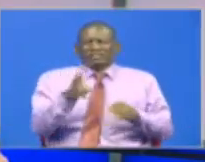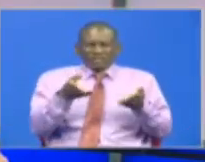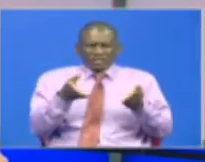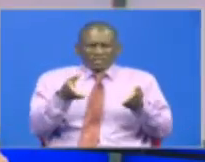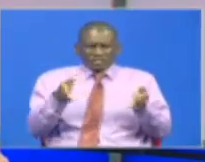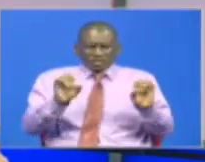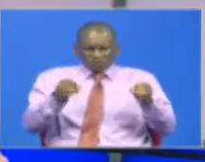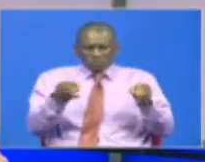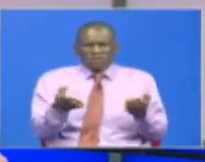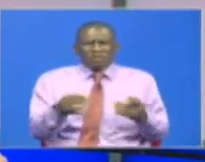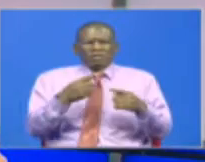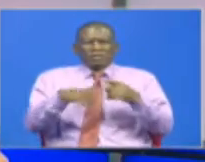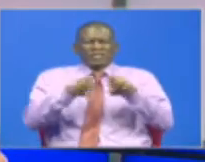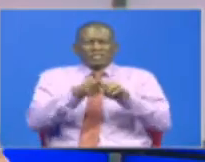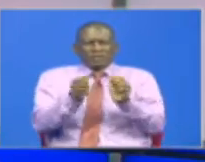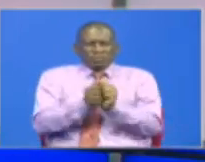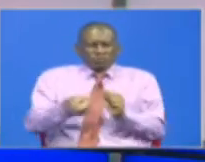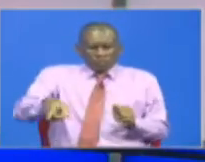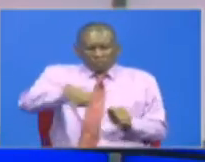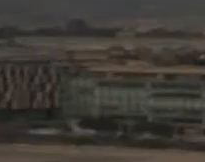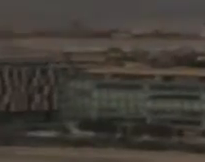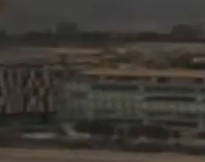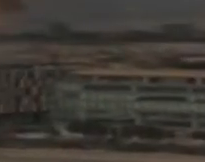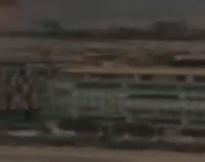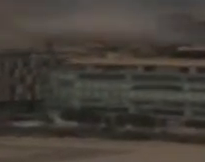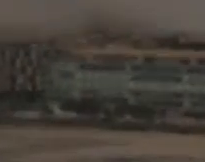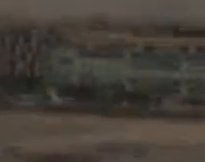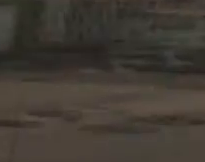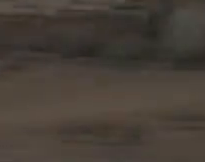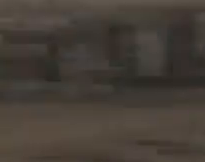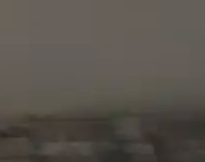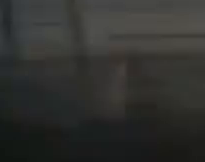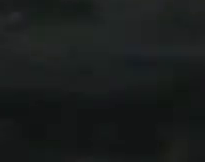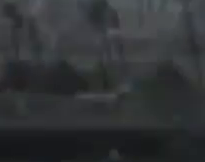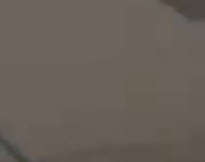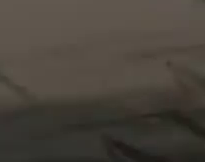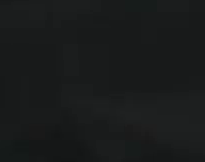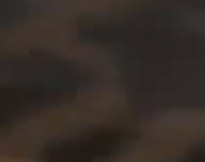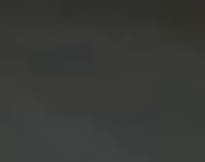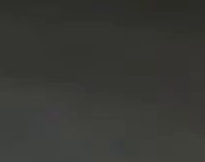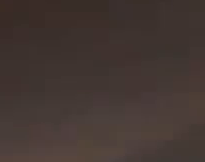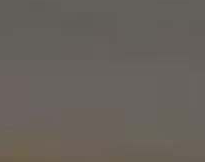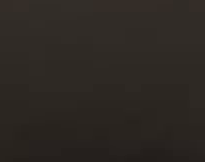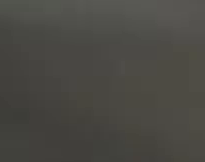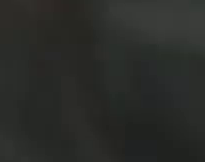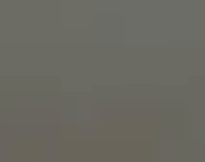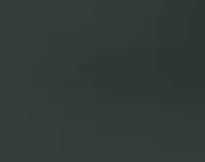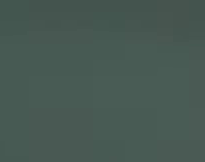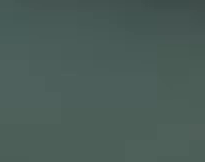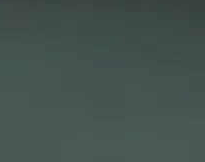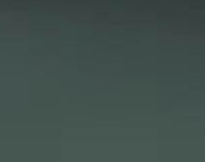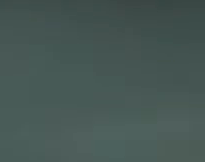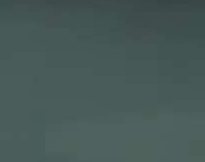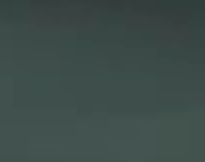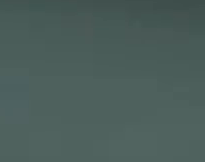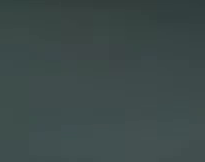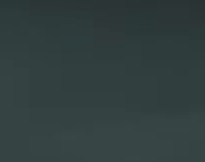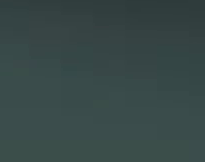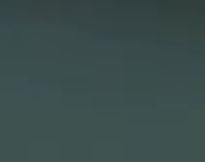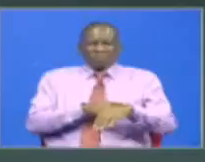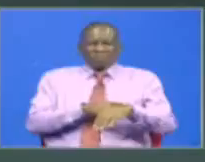But with us and have a look at this dramatic footage. This was the moment a